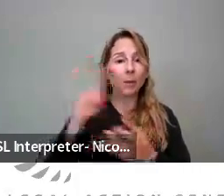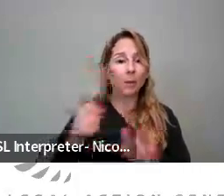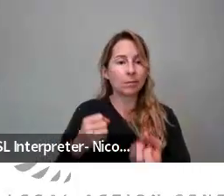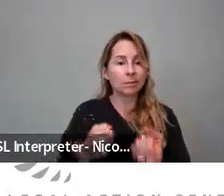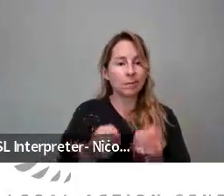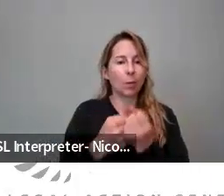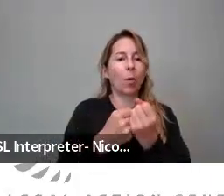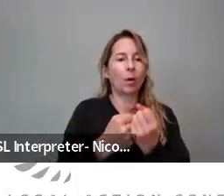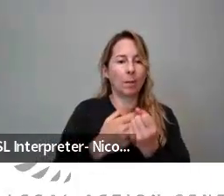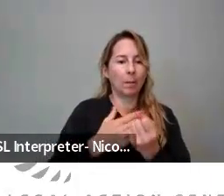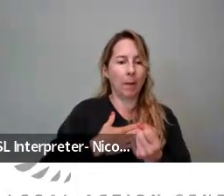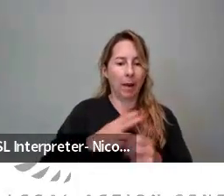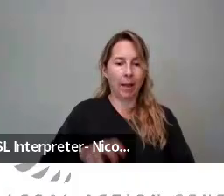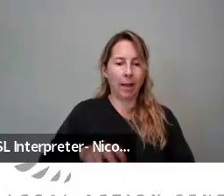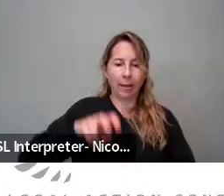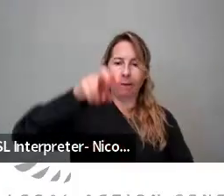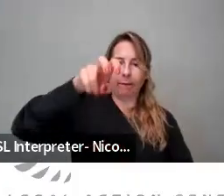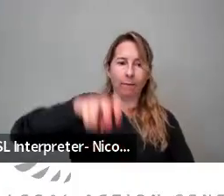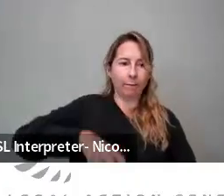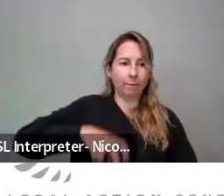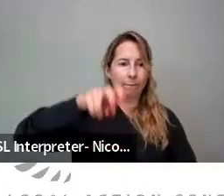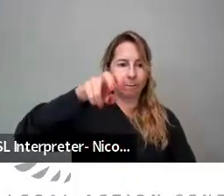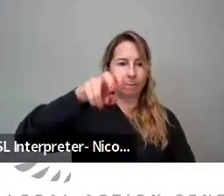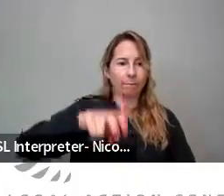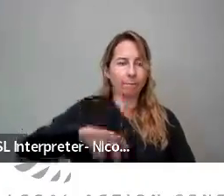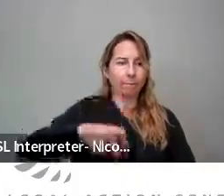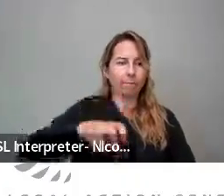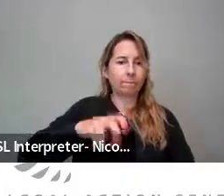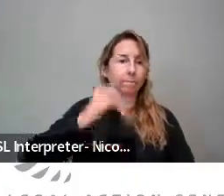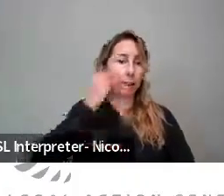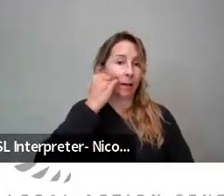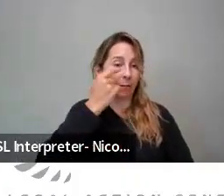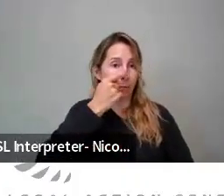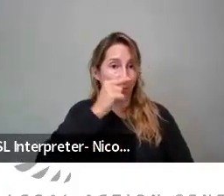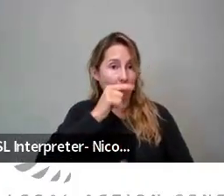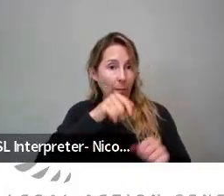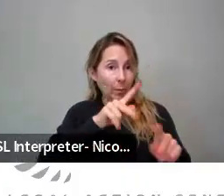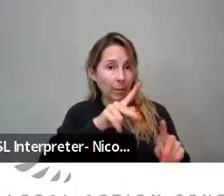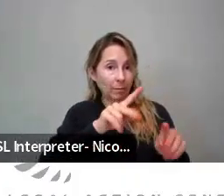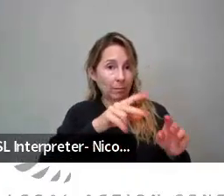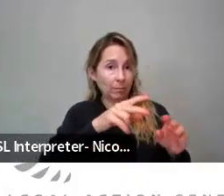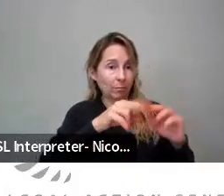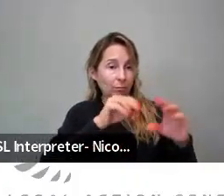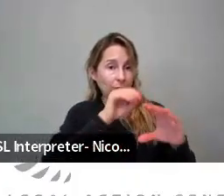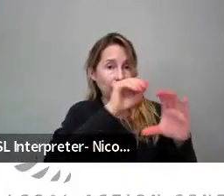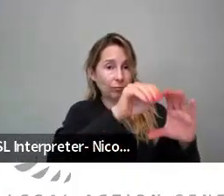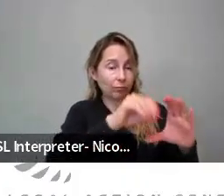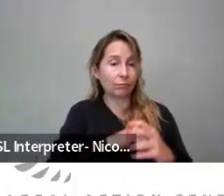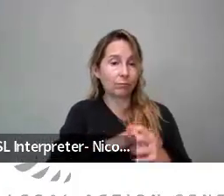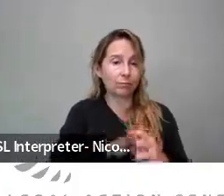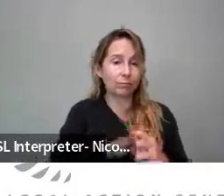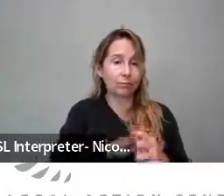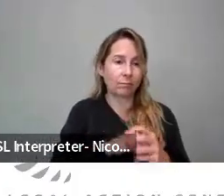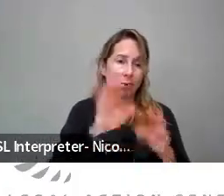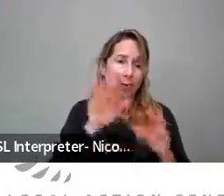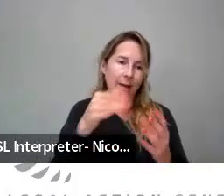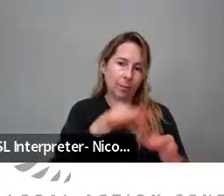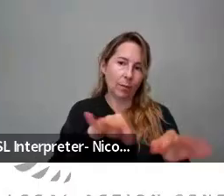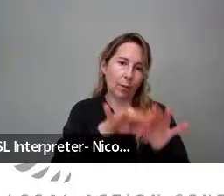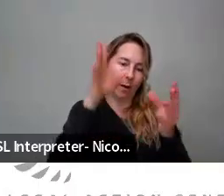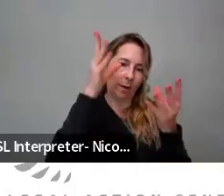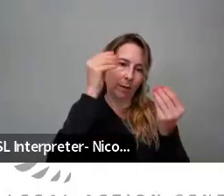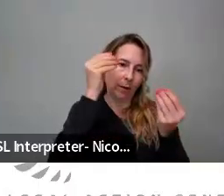chairlift if the landlord authorizes the installation? This is the kind of information that you're putting forward to